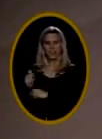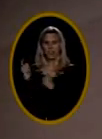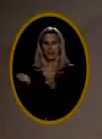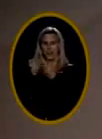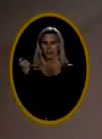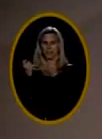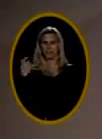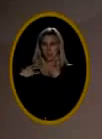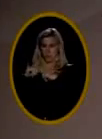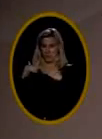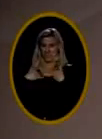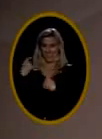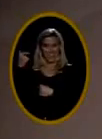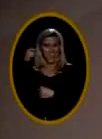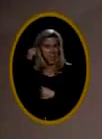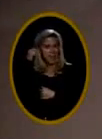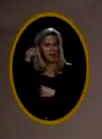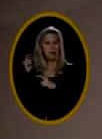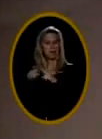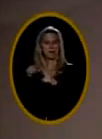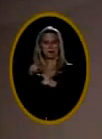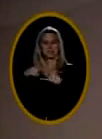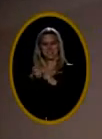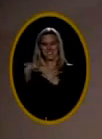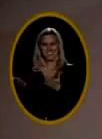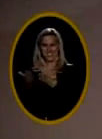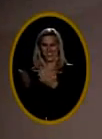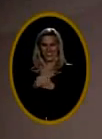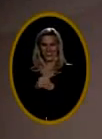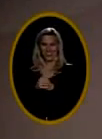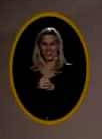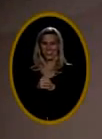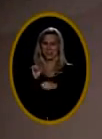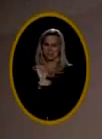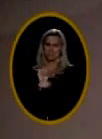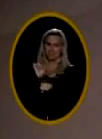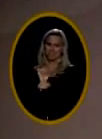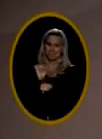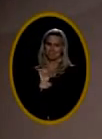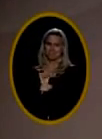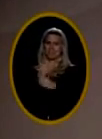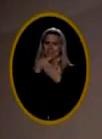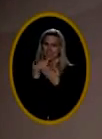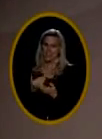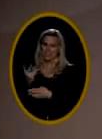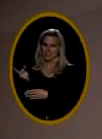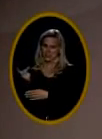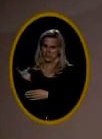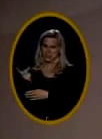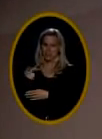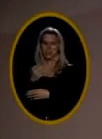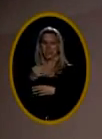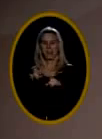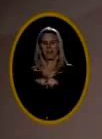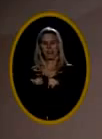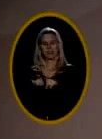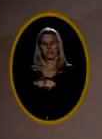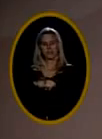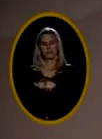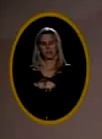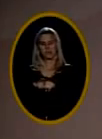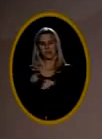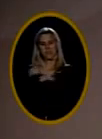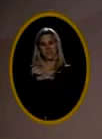still got hair, but we're still out here slamming away. So thanks to you two guys, and also, you know,